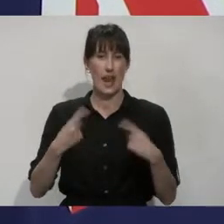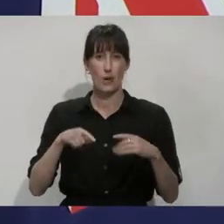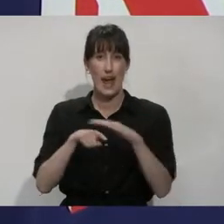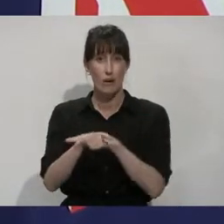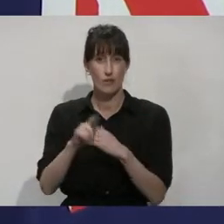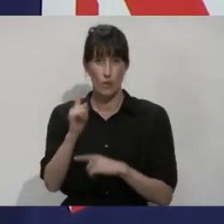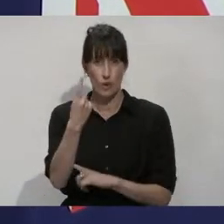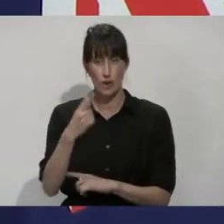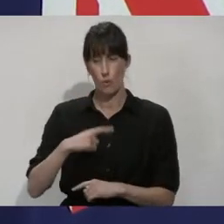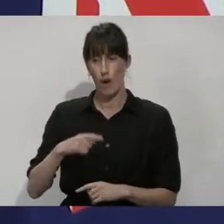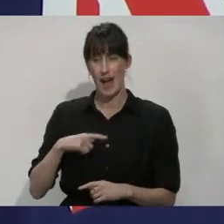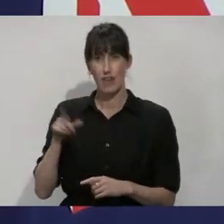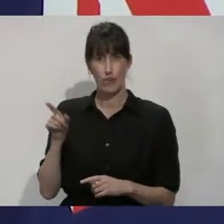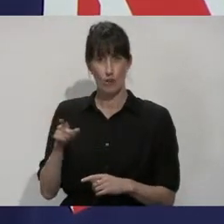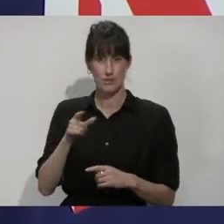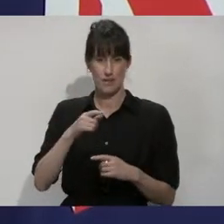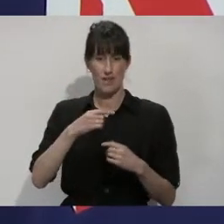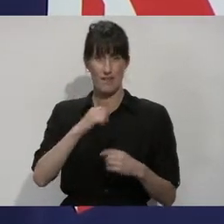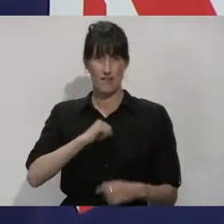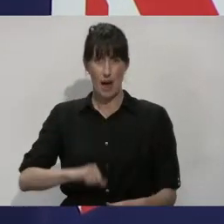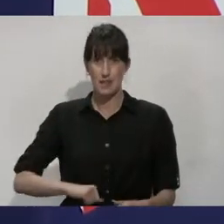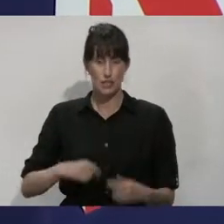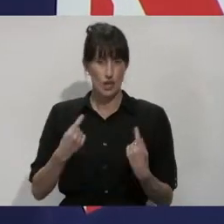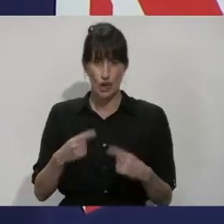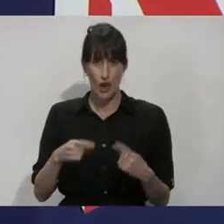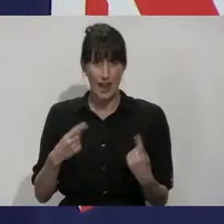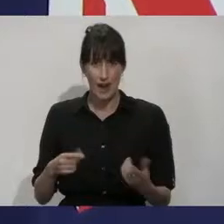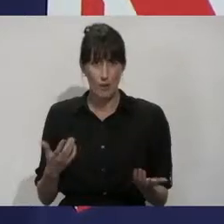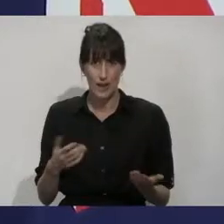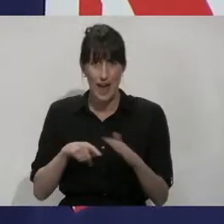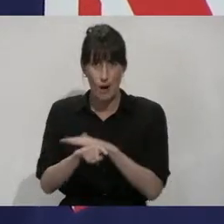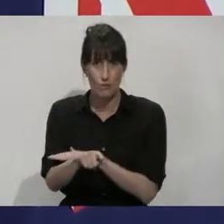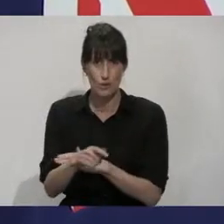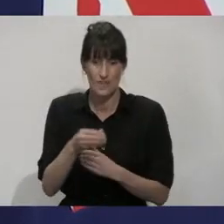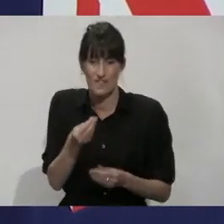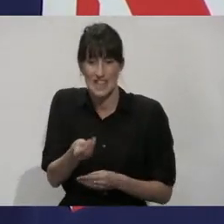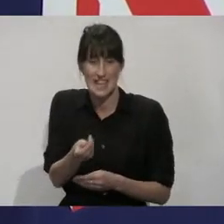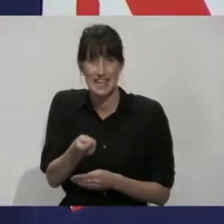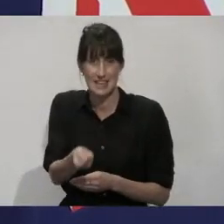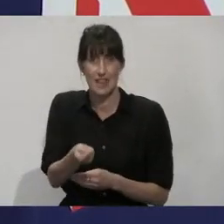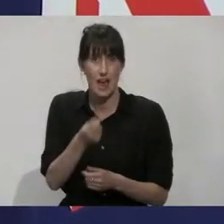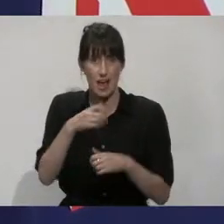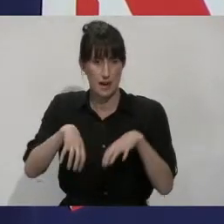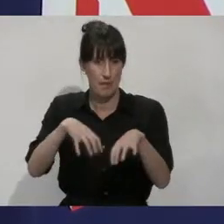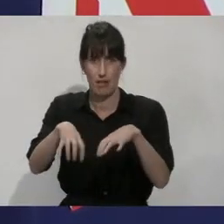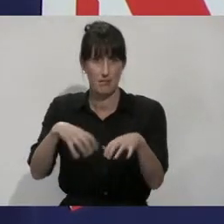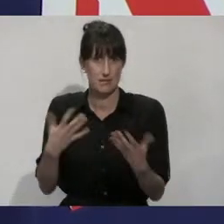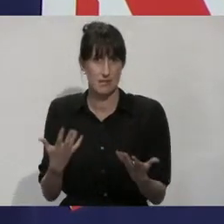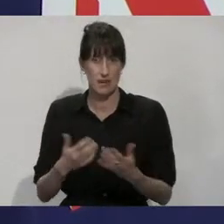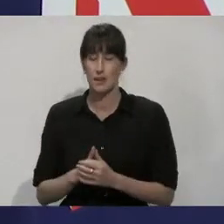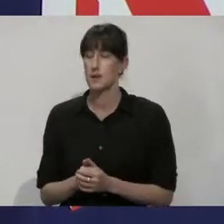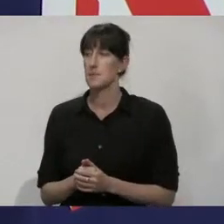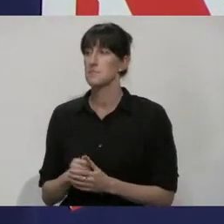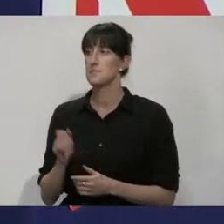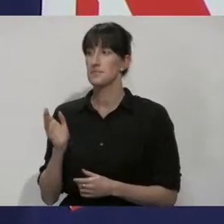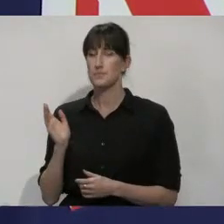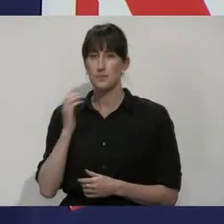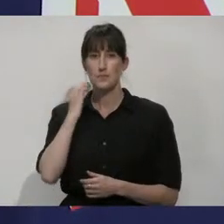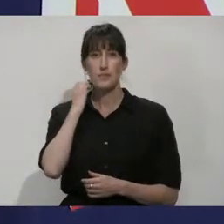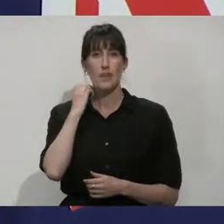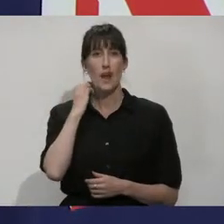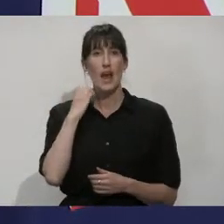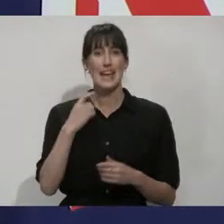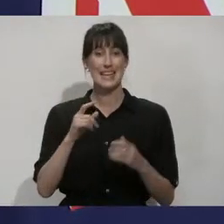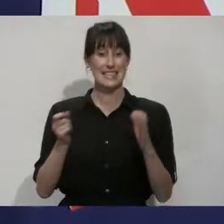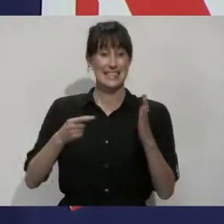exemptions process in place here. One of the issues that we're grappling with, and I went through this the other day as well, is that people who were deemed to be essential workers